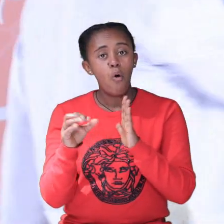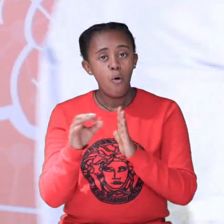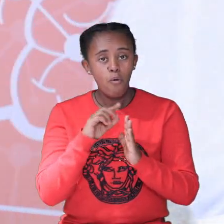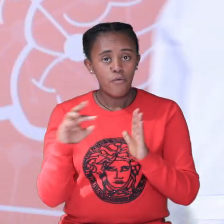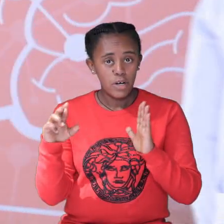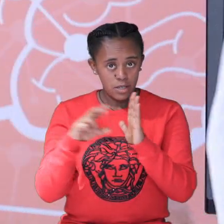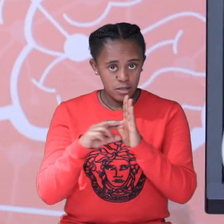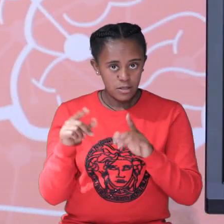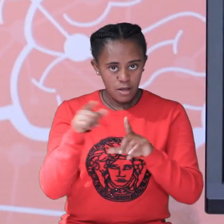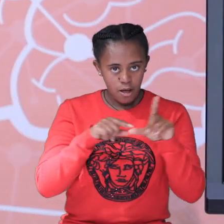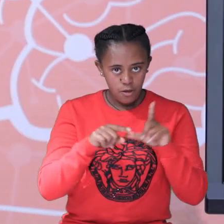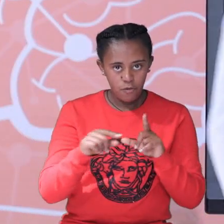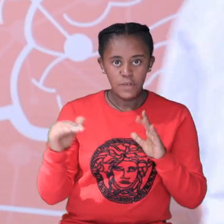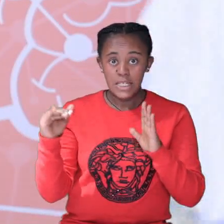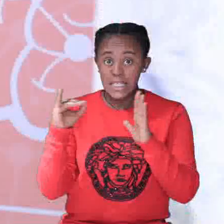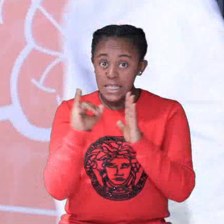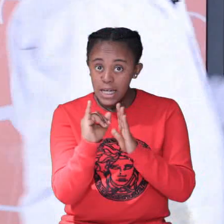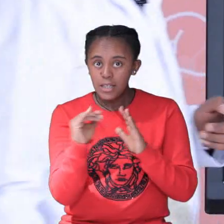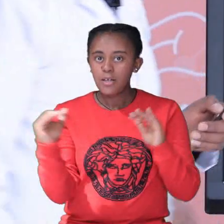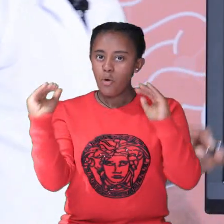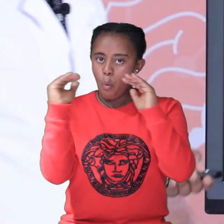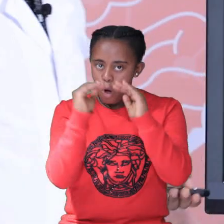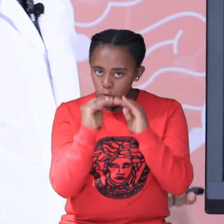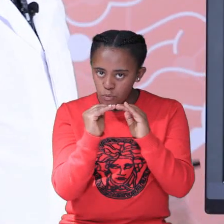So next, the